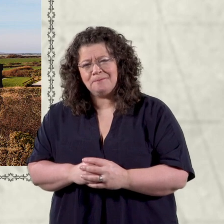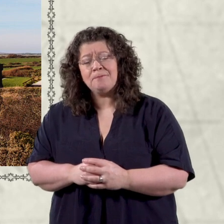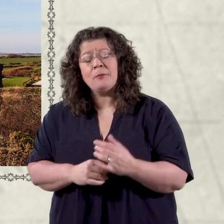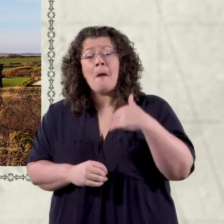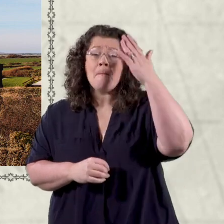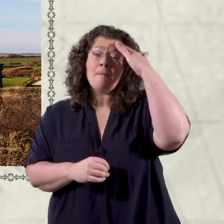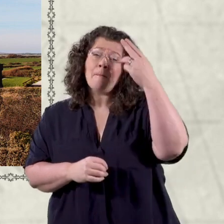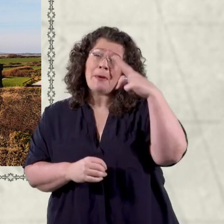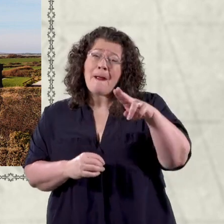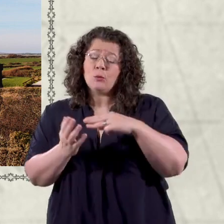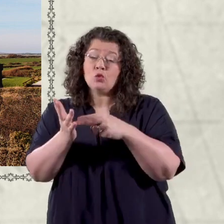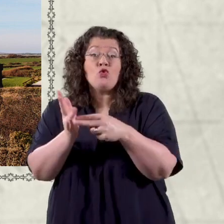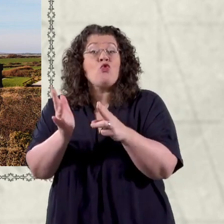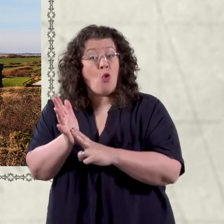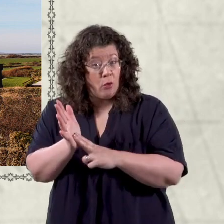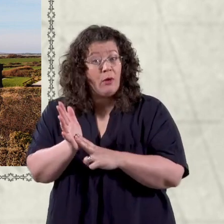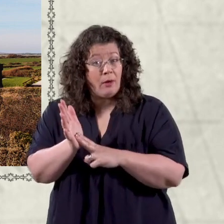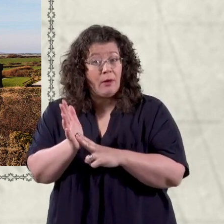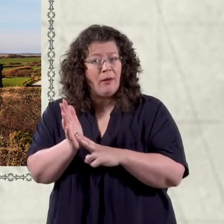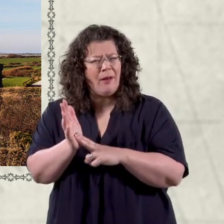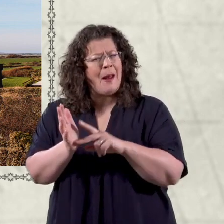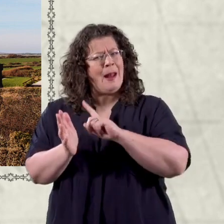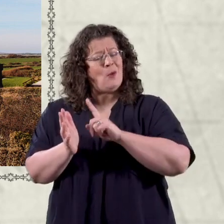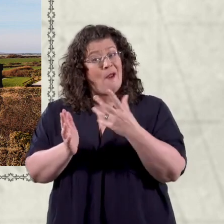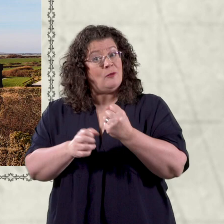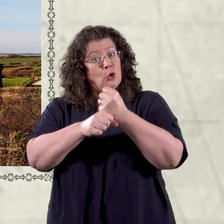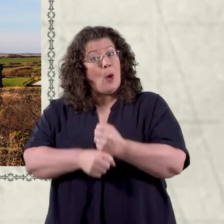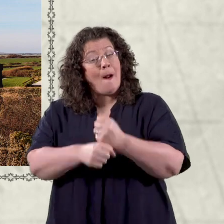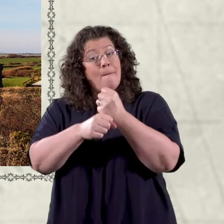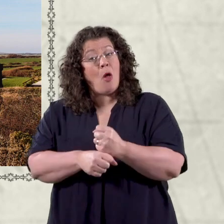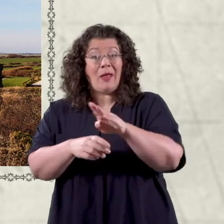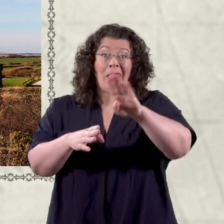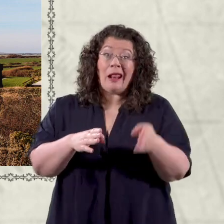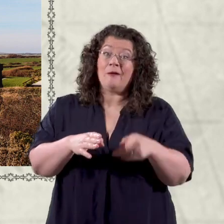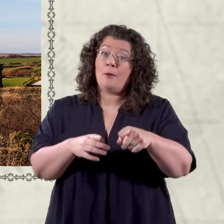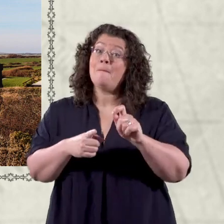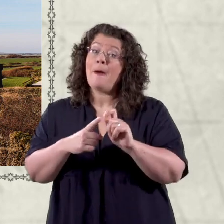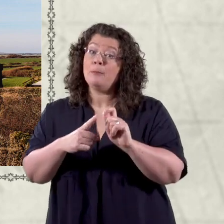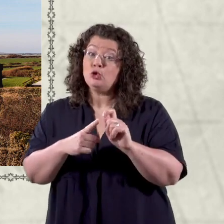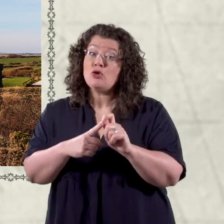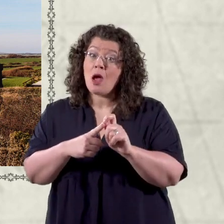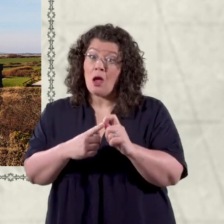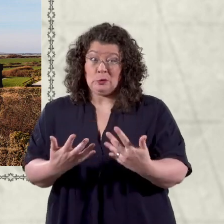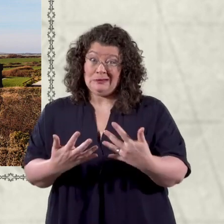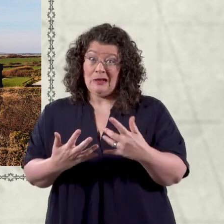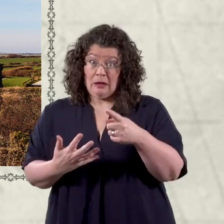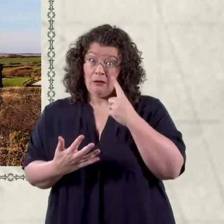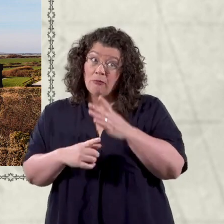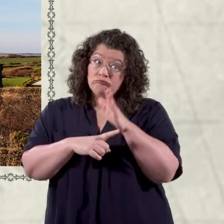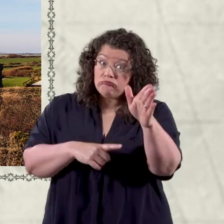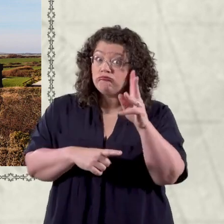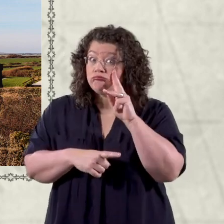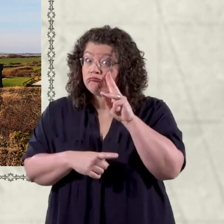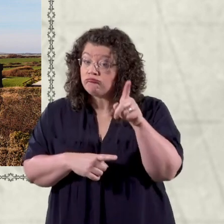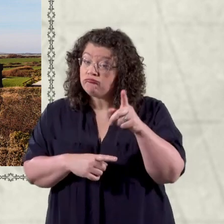My mother's name was Non, and that's why today there is a chapel on the cliffs of Pembrokeshire called Capel